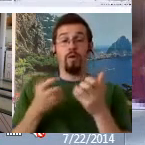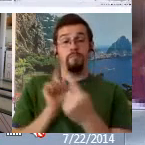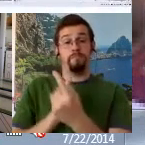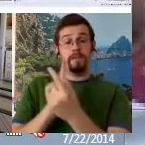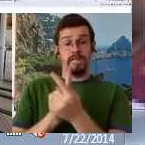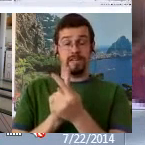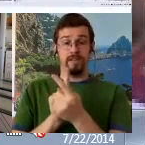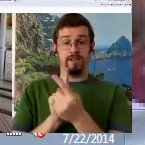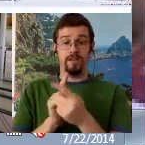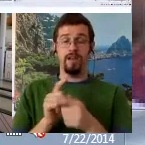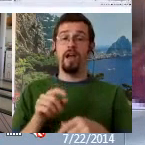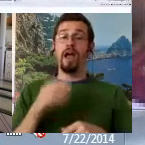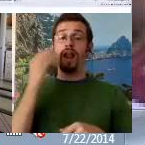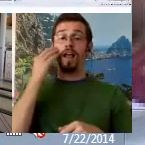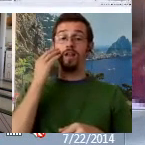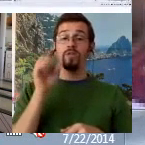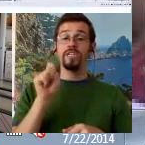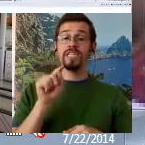your screen over to